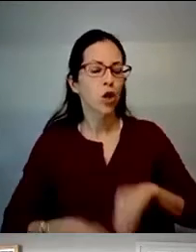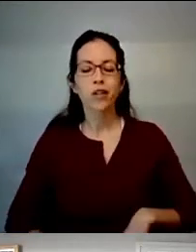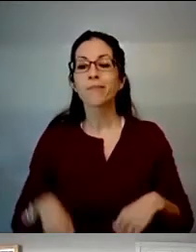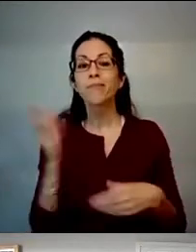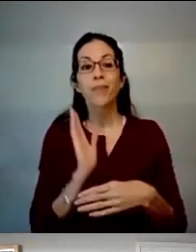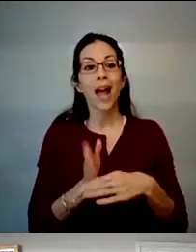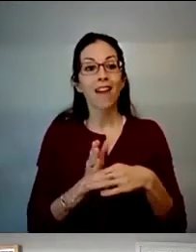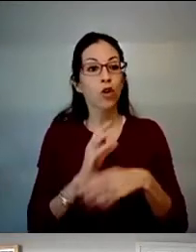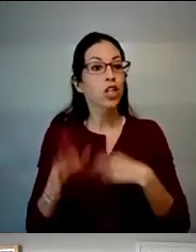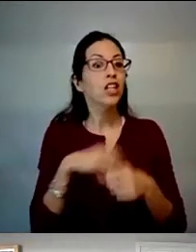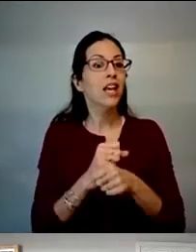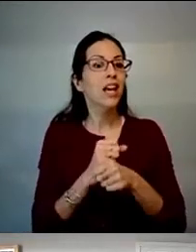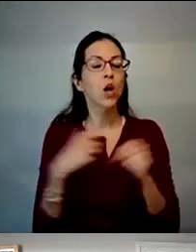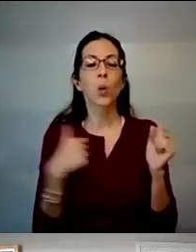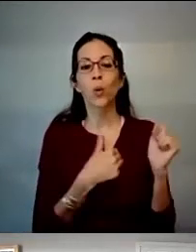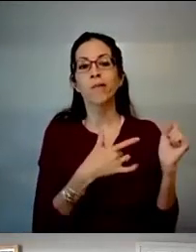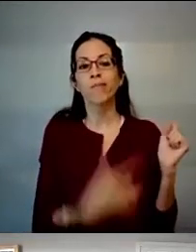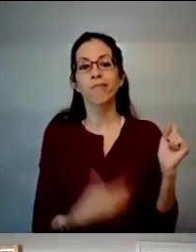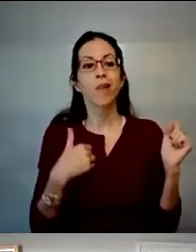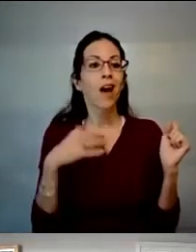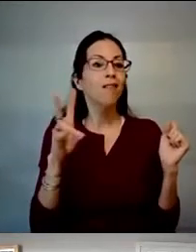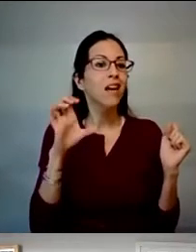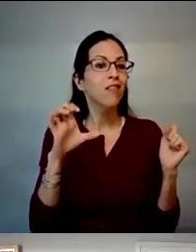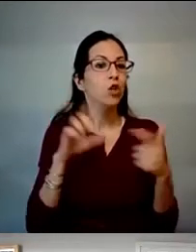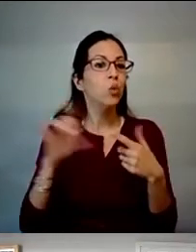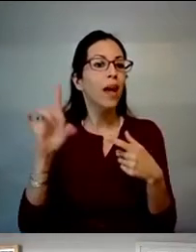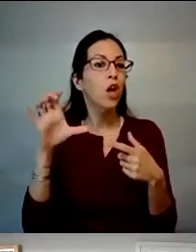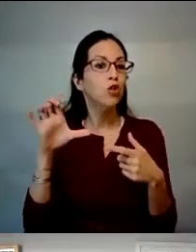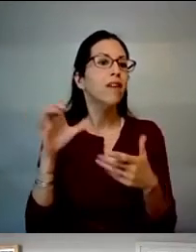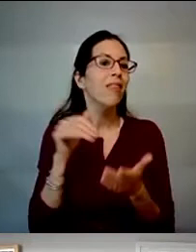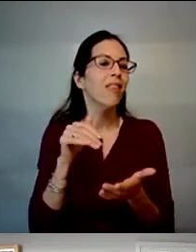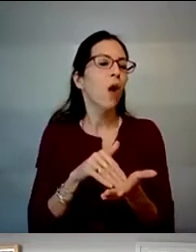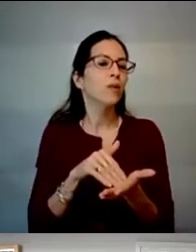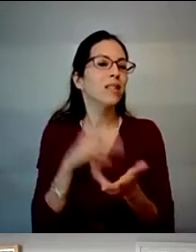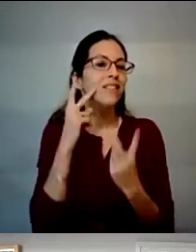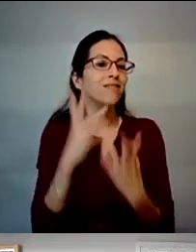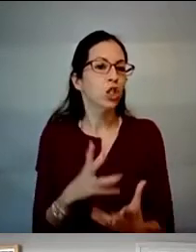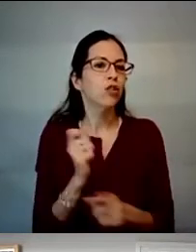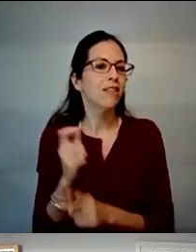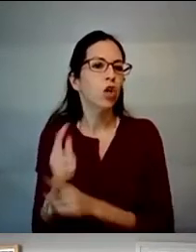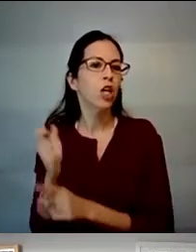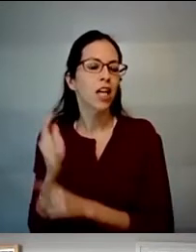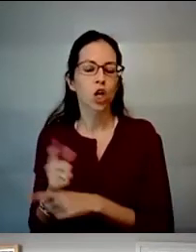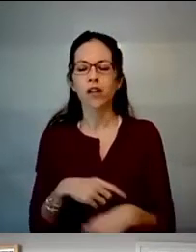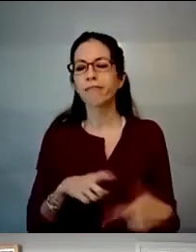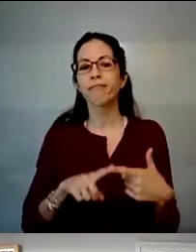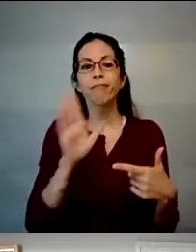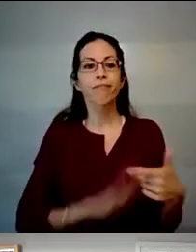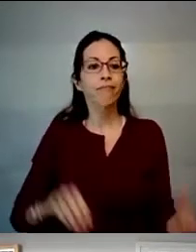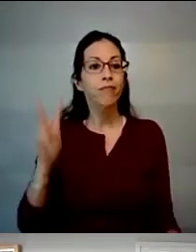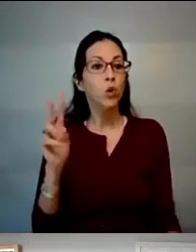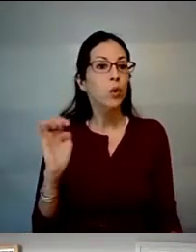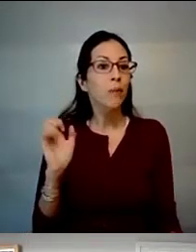year, we have around 700 to 800,000 visitors each year, and you know, roughly around 2 million